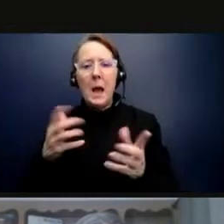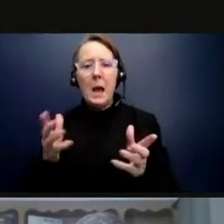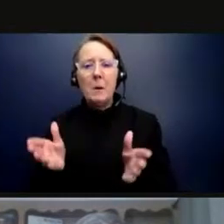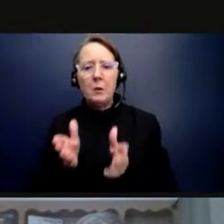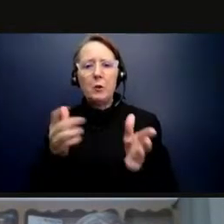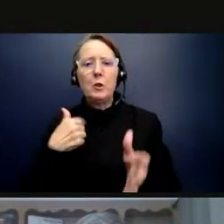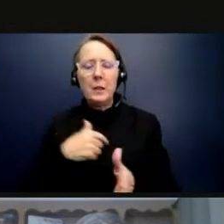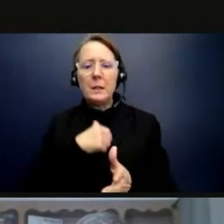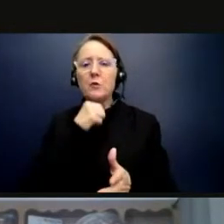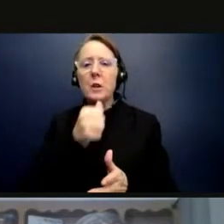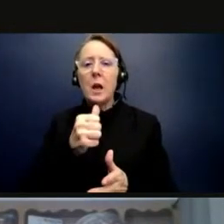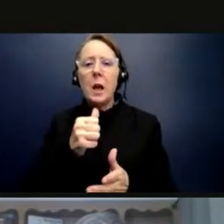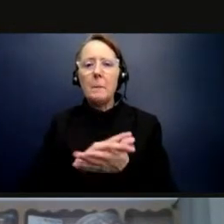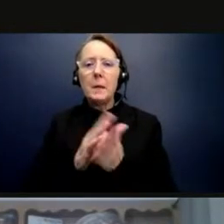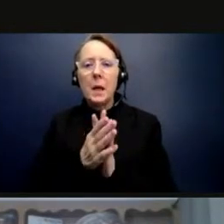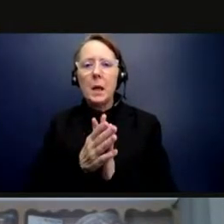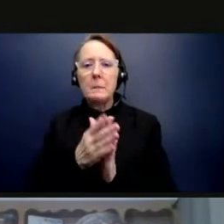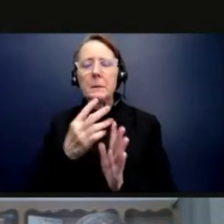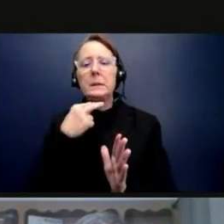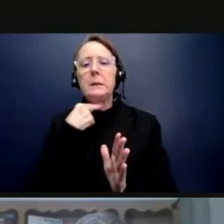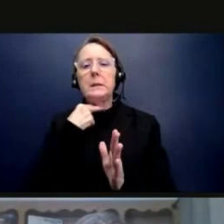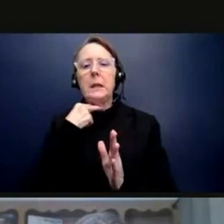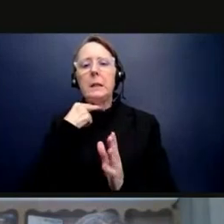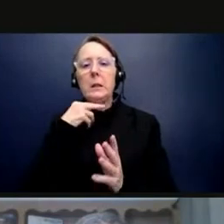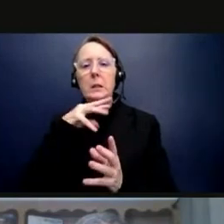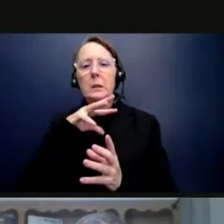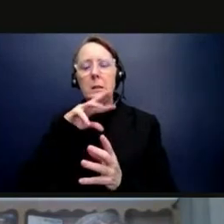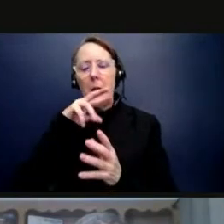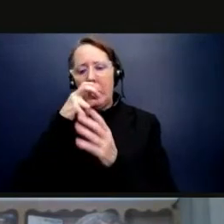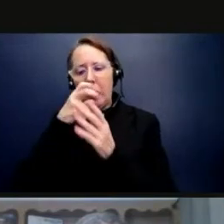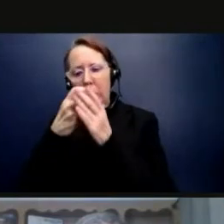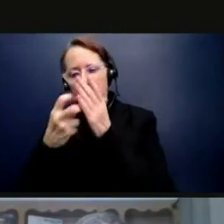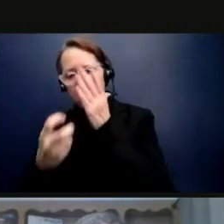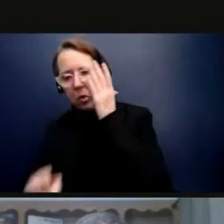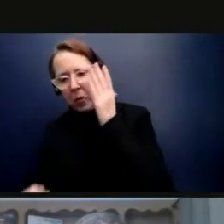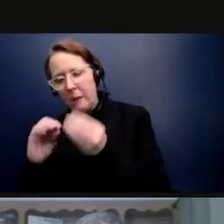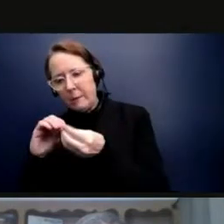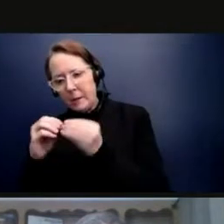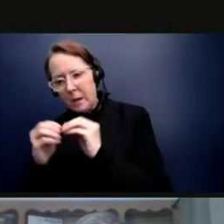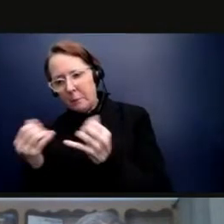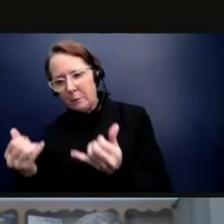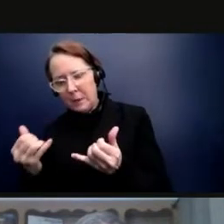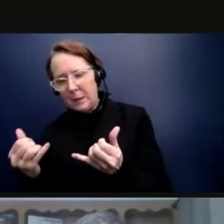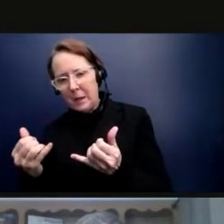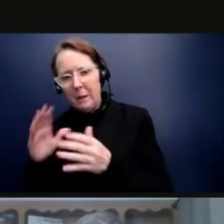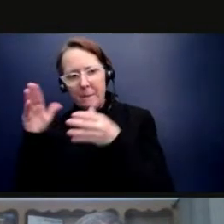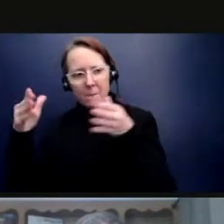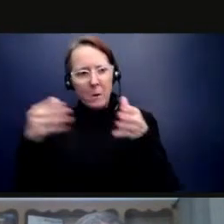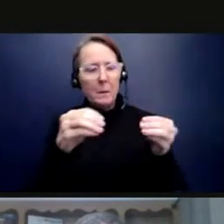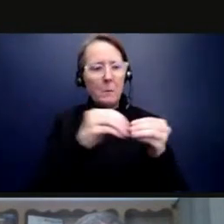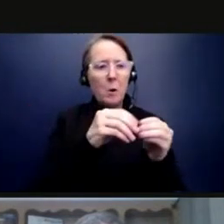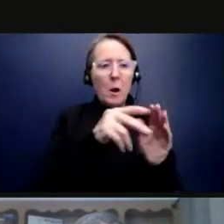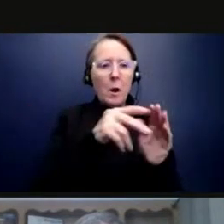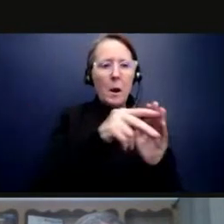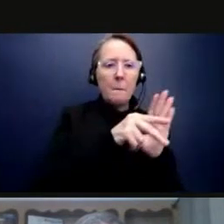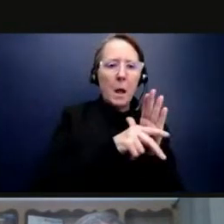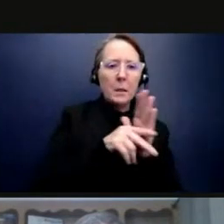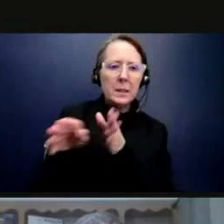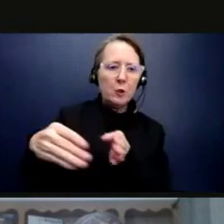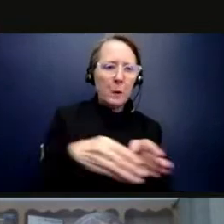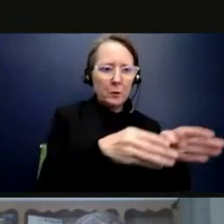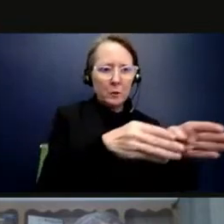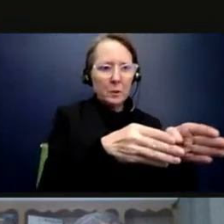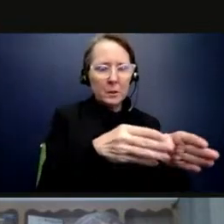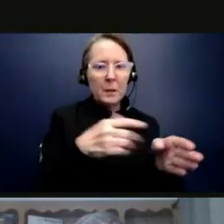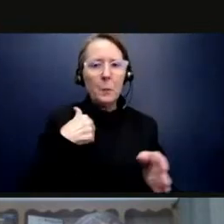to not get too hung up on the numbers right now and focus more on the policy direction. And then we have some